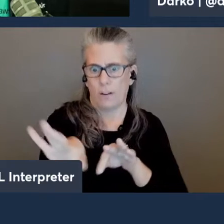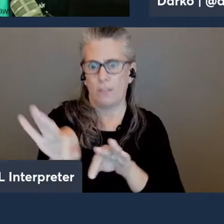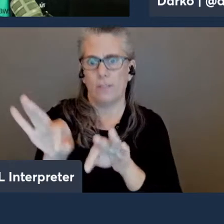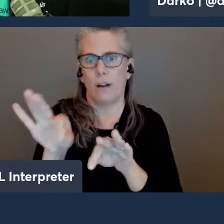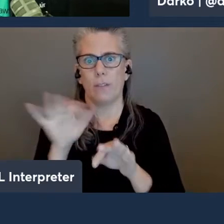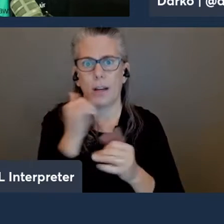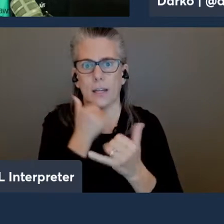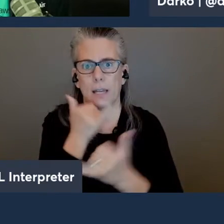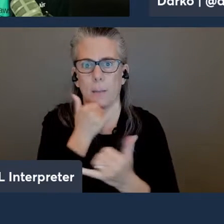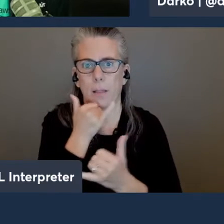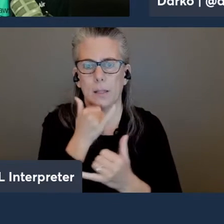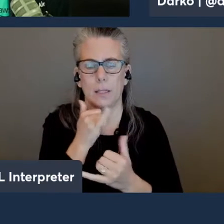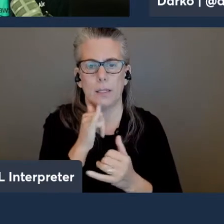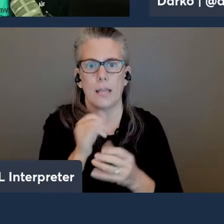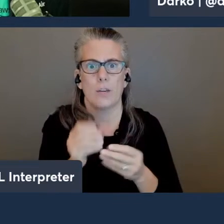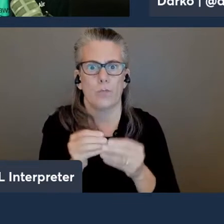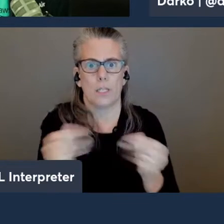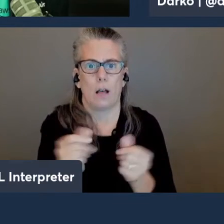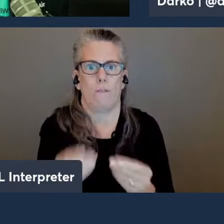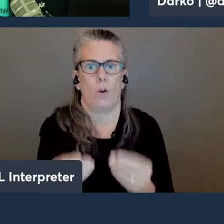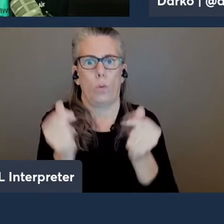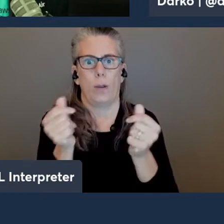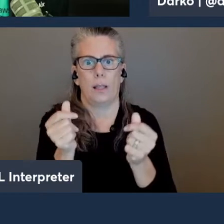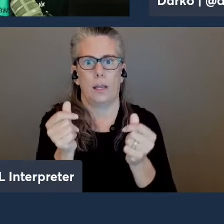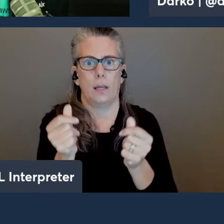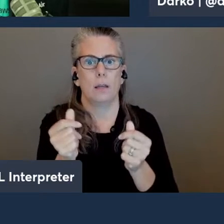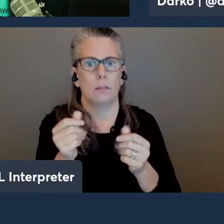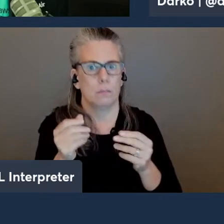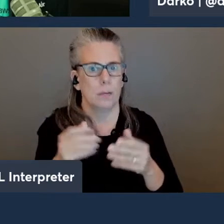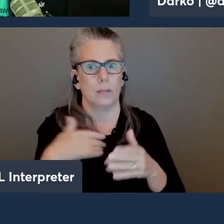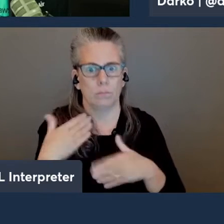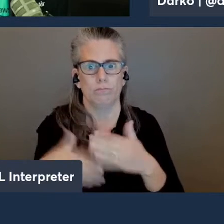spot them quickly and resolve them. Awesome.